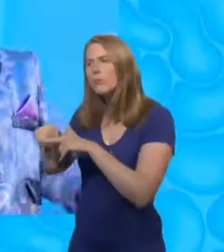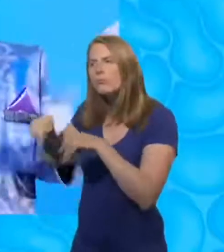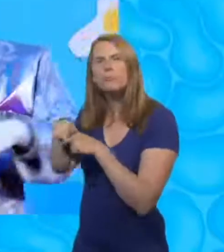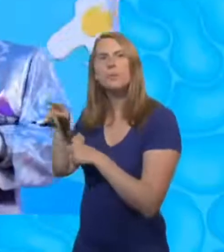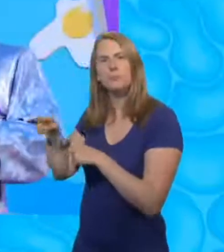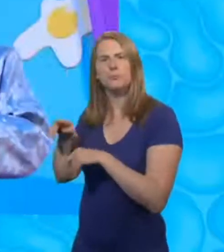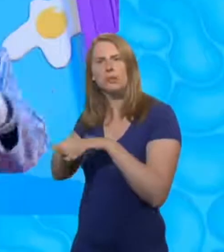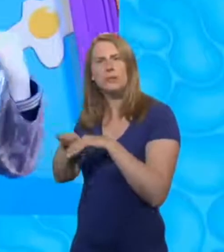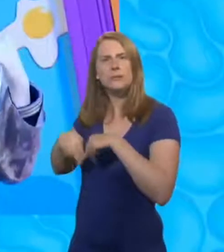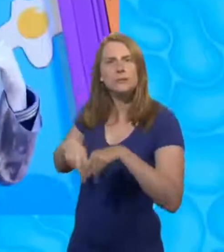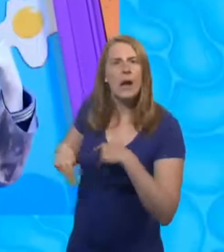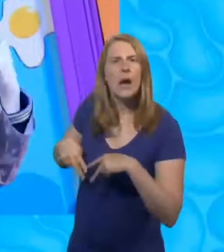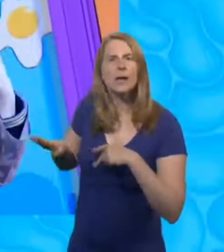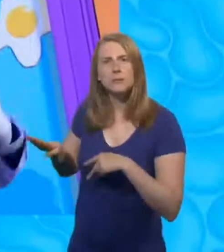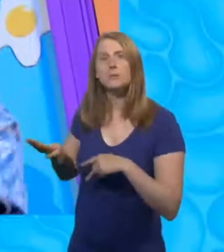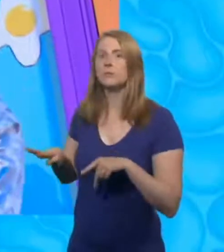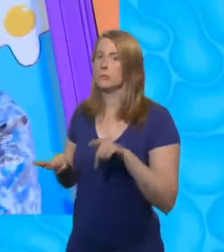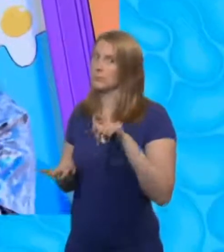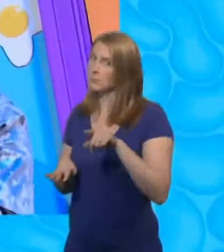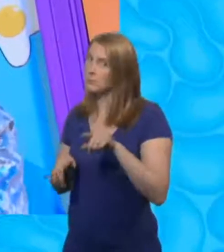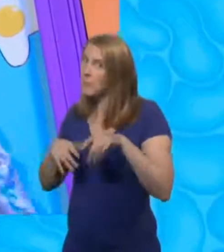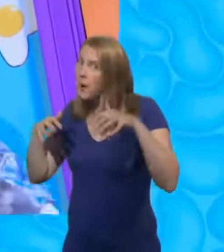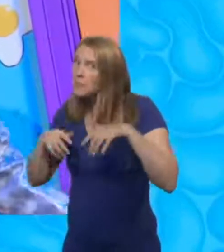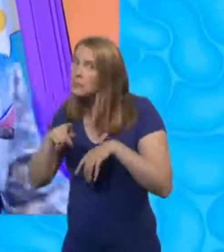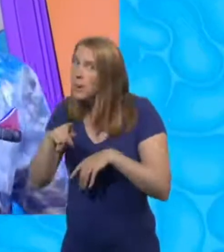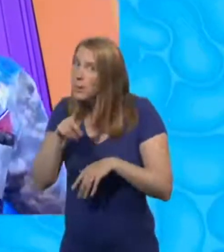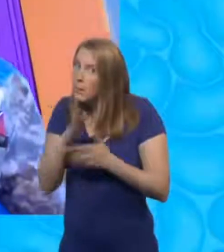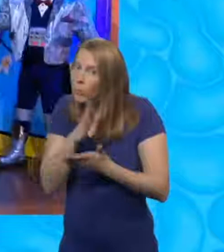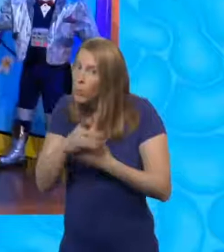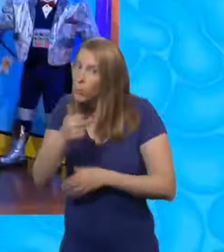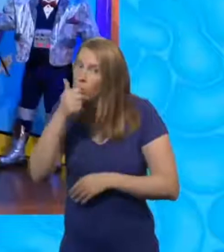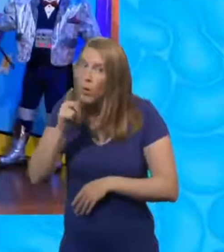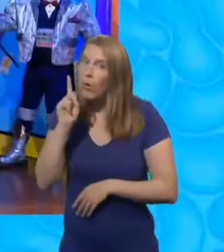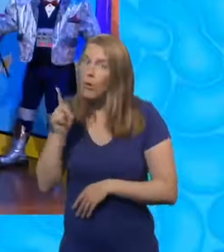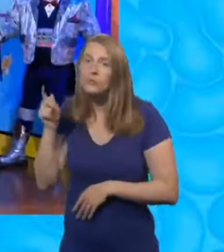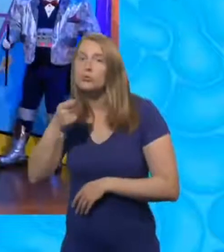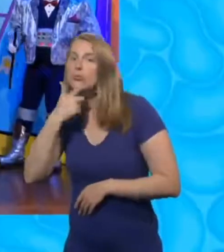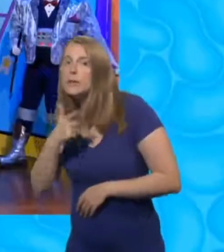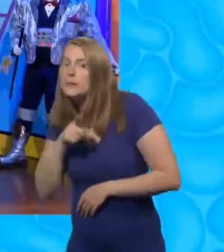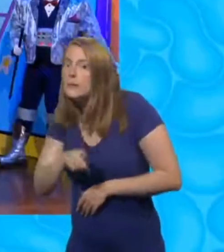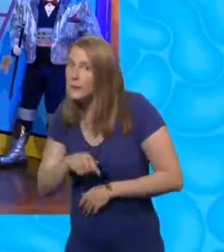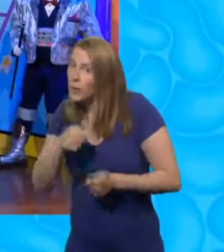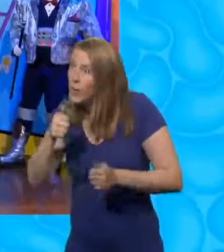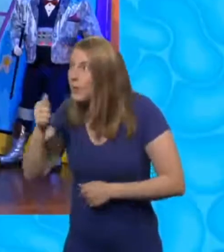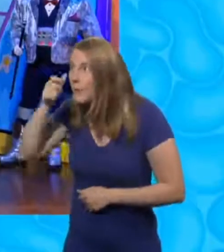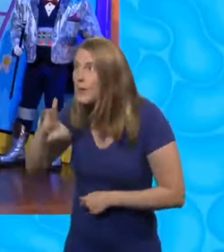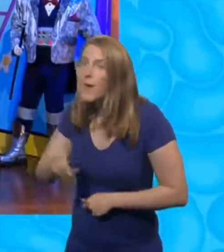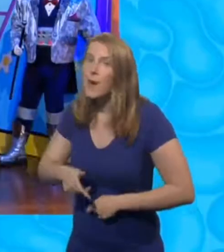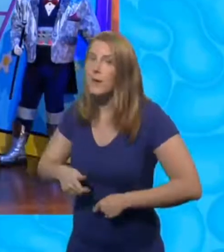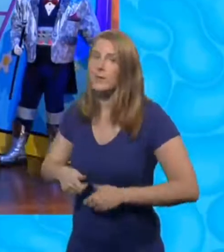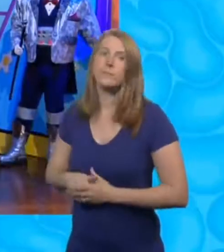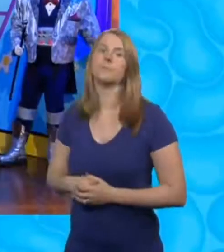Now, I am going to be in my workshop practicing me boogieing. All right. Little Monster, you promise to be a good girl for Justin, don't